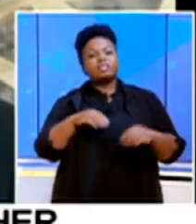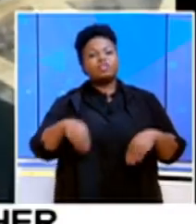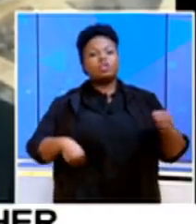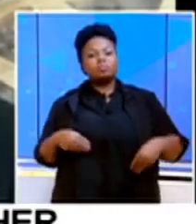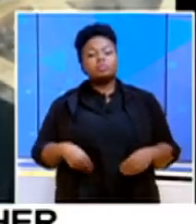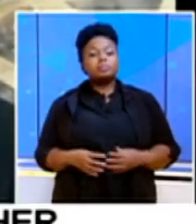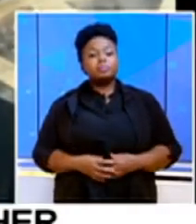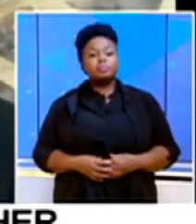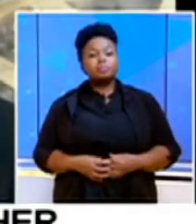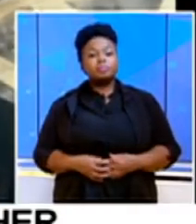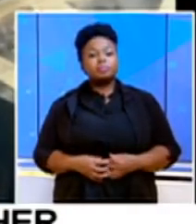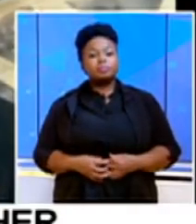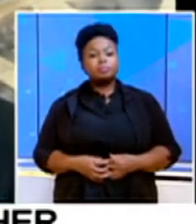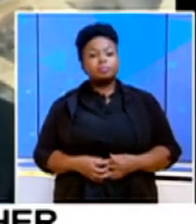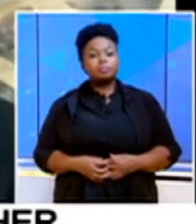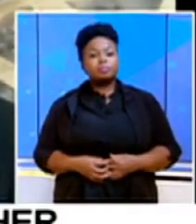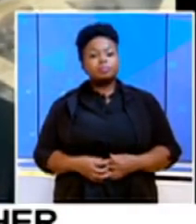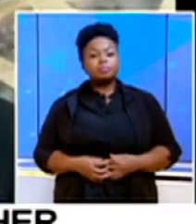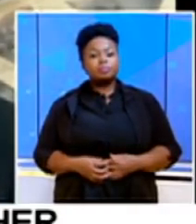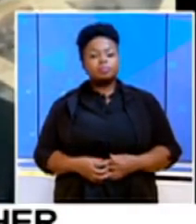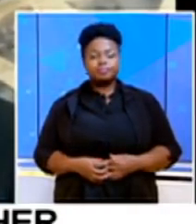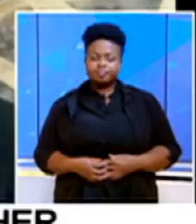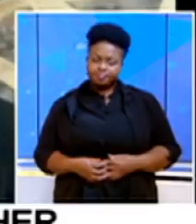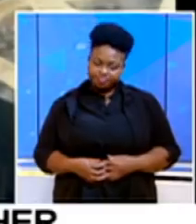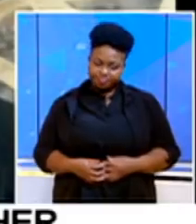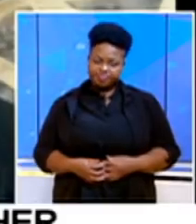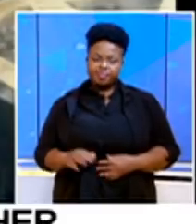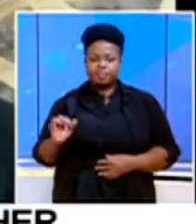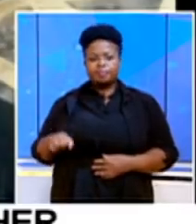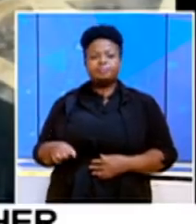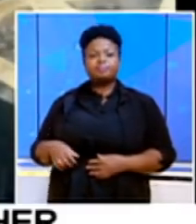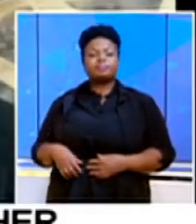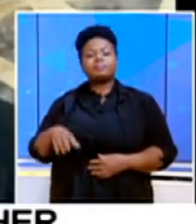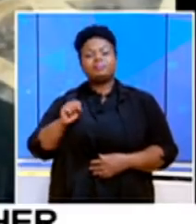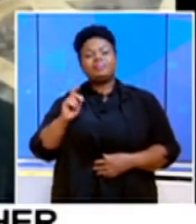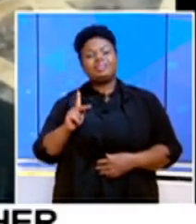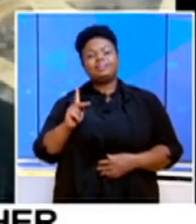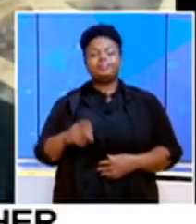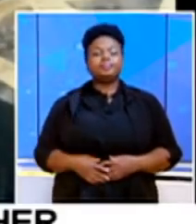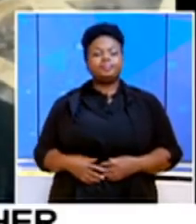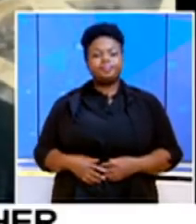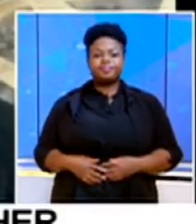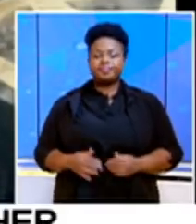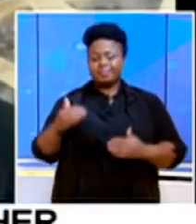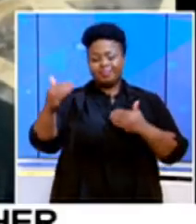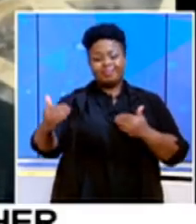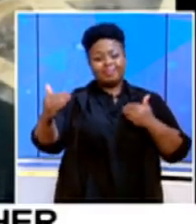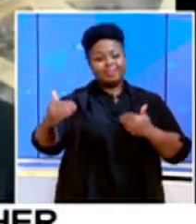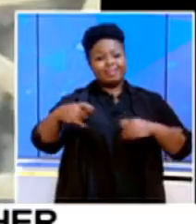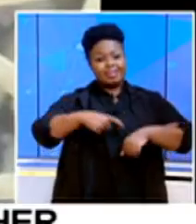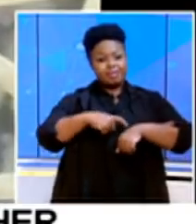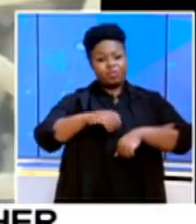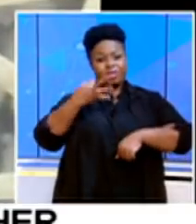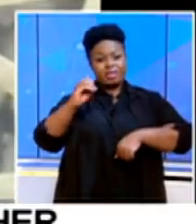any such people? Well, of course, Sakina, I mean, within this 30-day period, if you read what